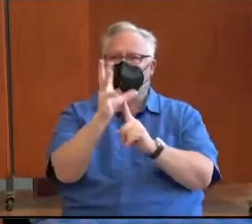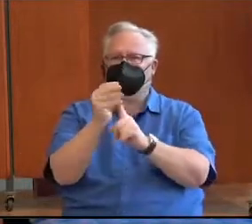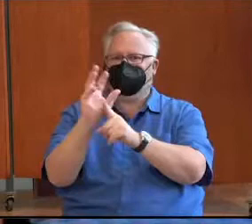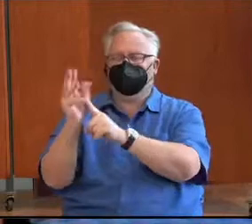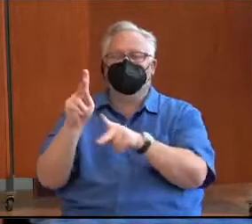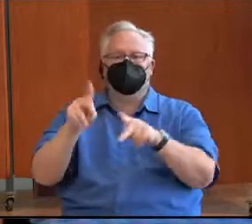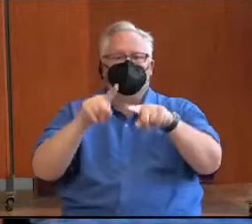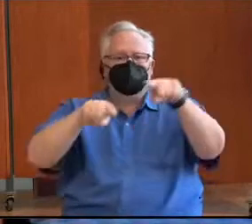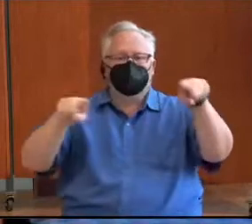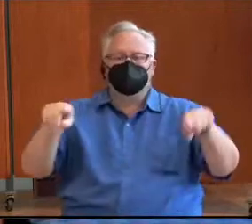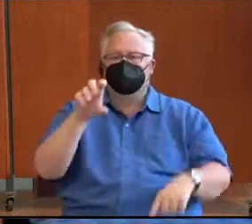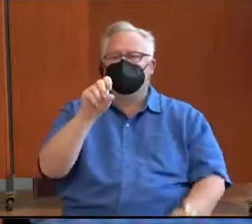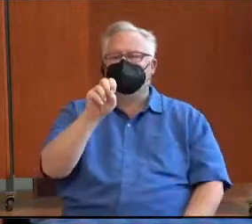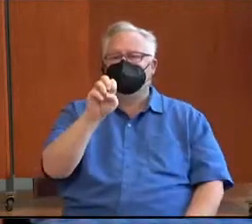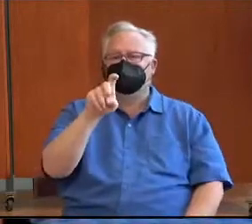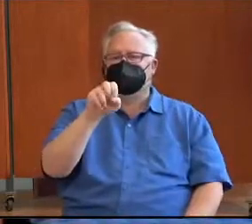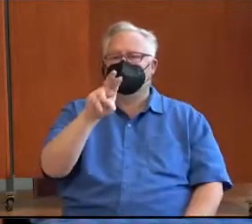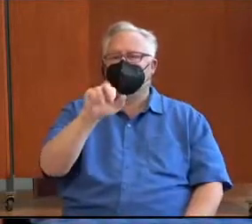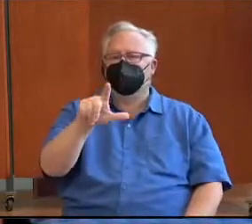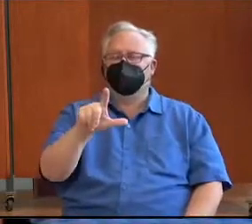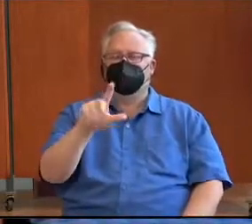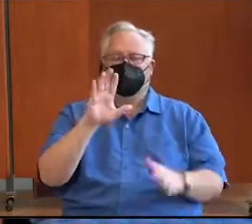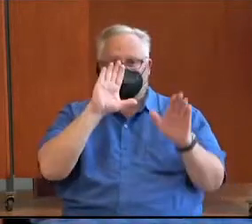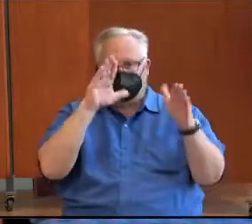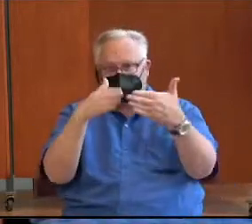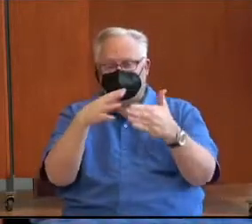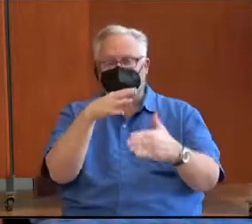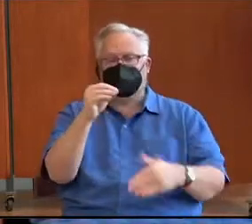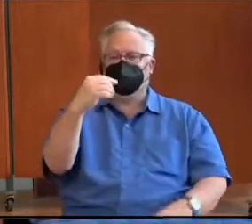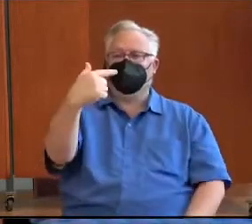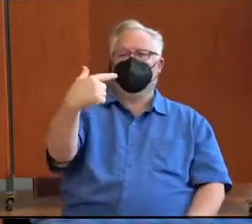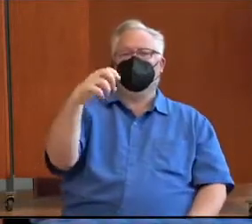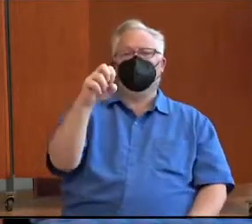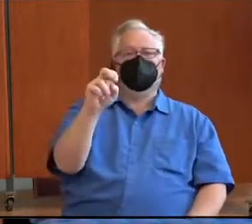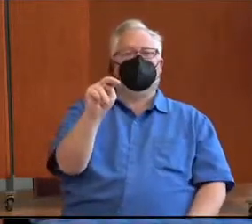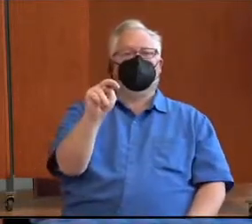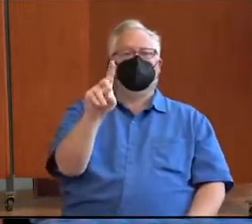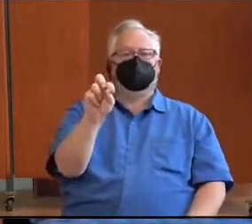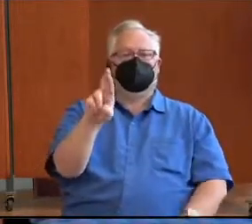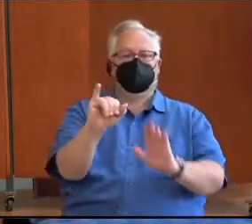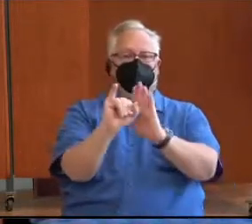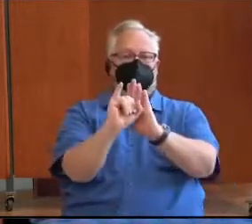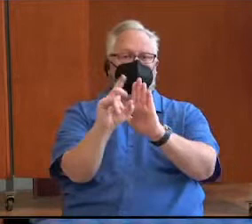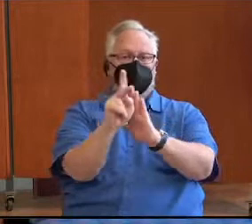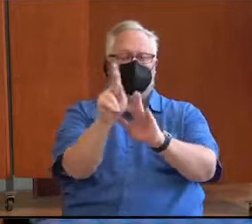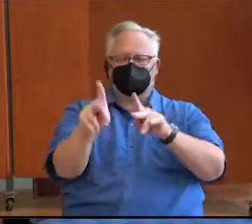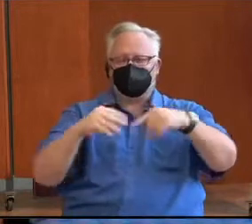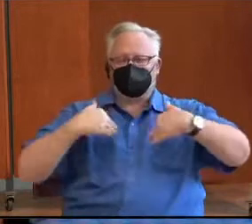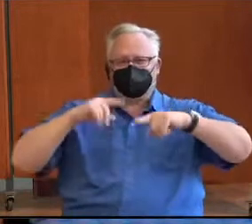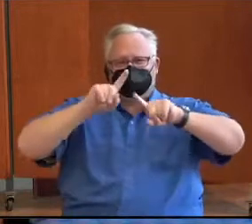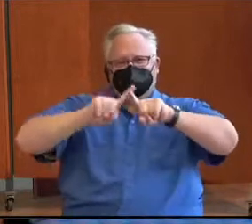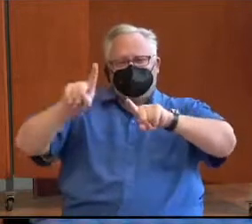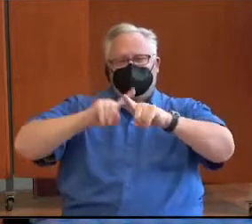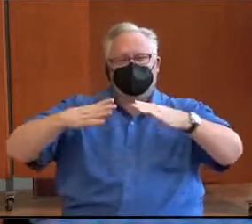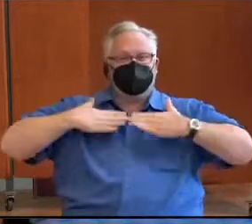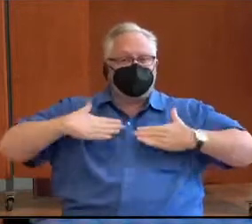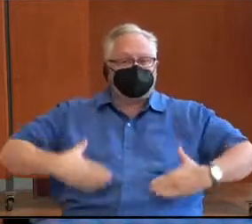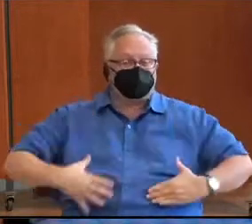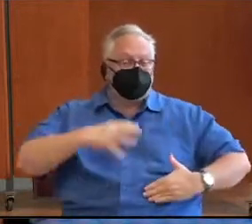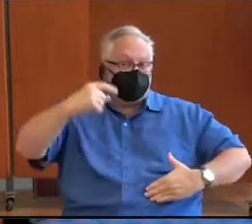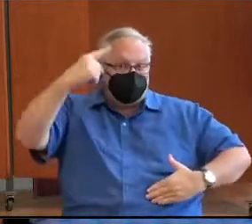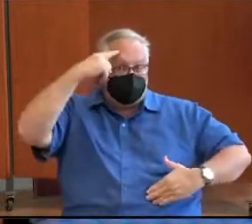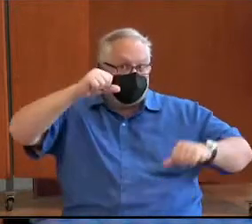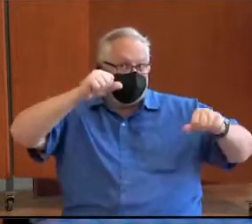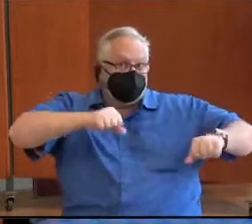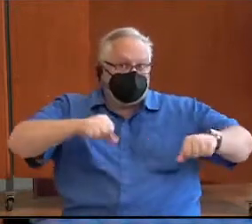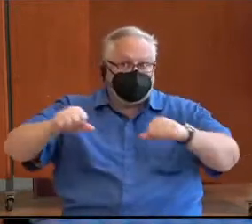various sexual orientations and gender identities, people with a variety of physical and mental